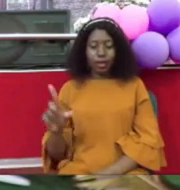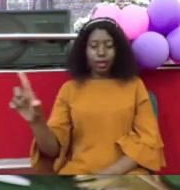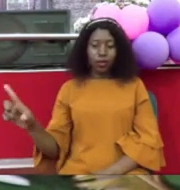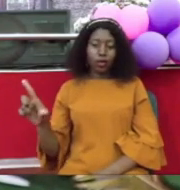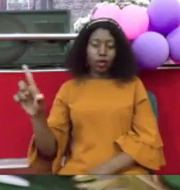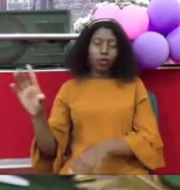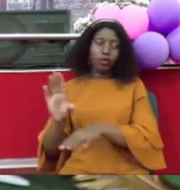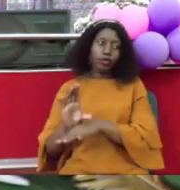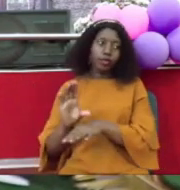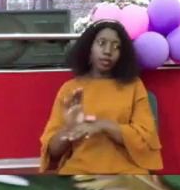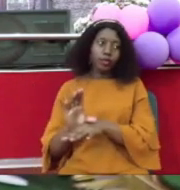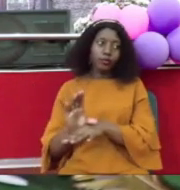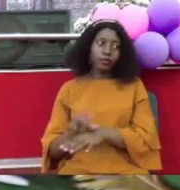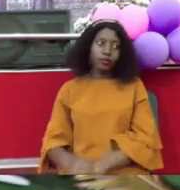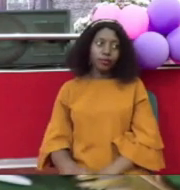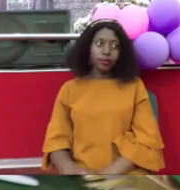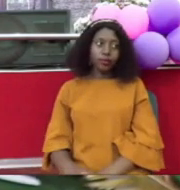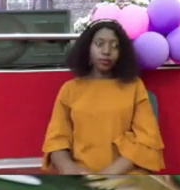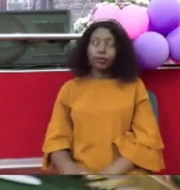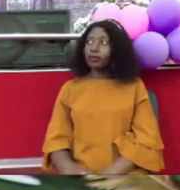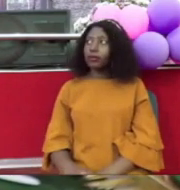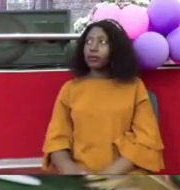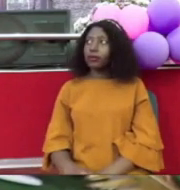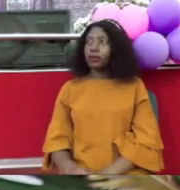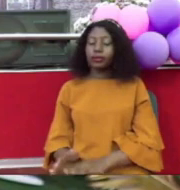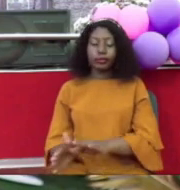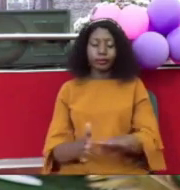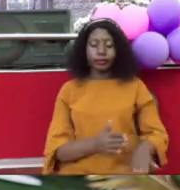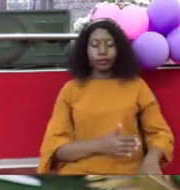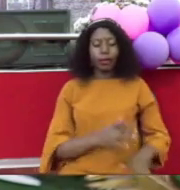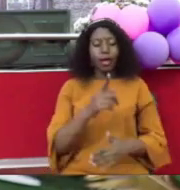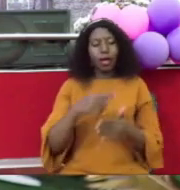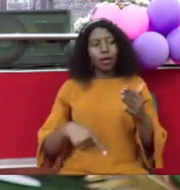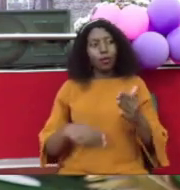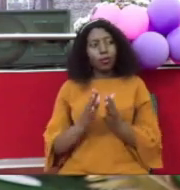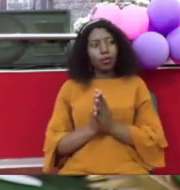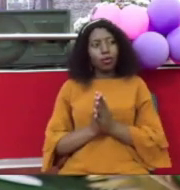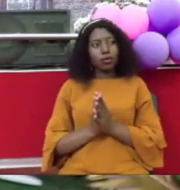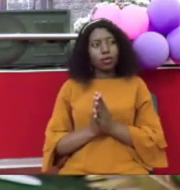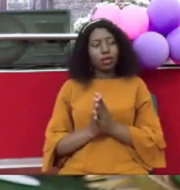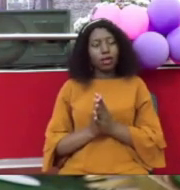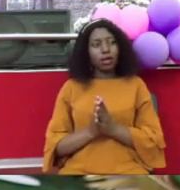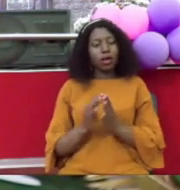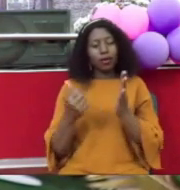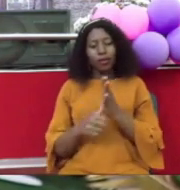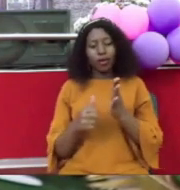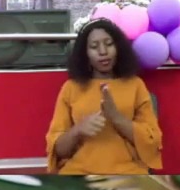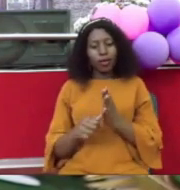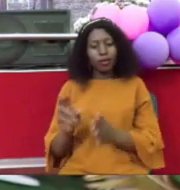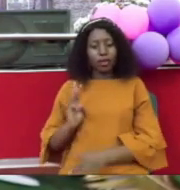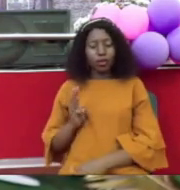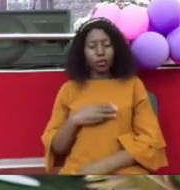kanisa yako. Then what mountains do we face as we pursue our vision or our purpose? Ni milima